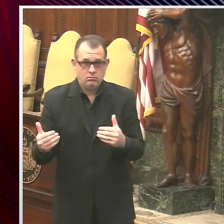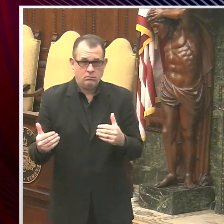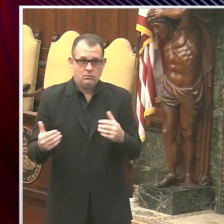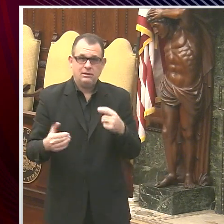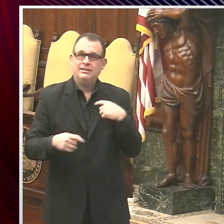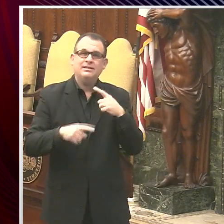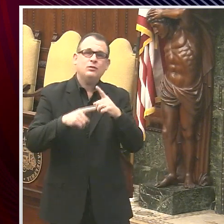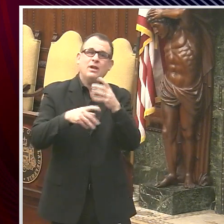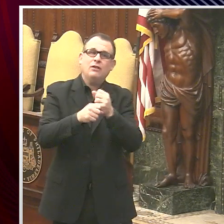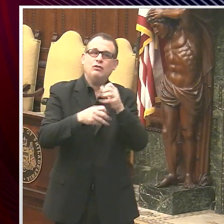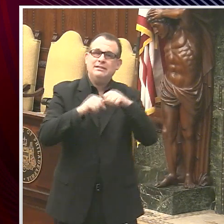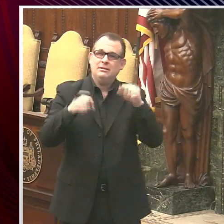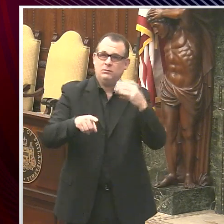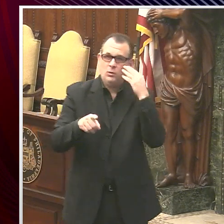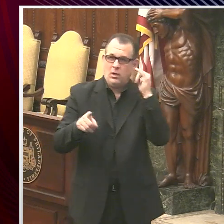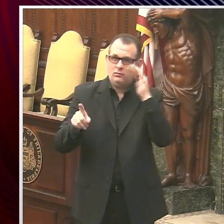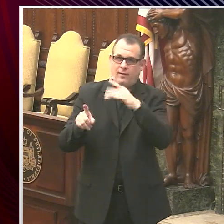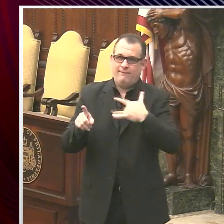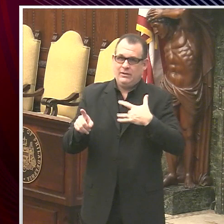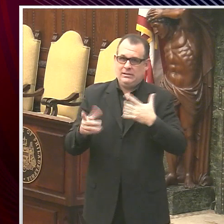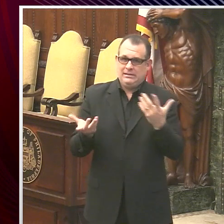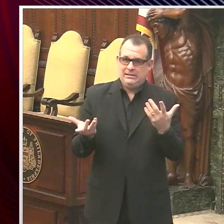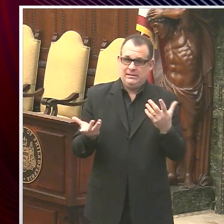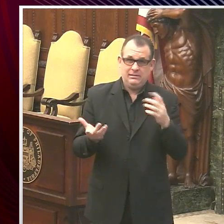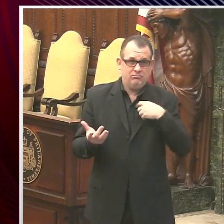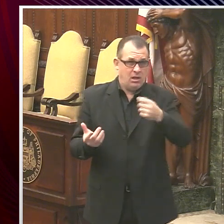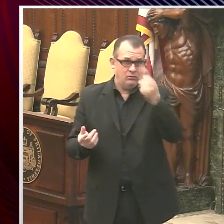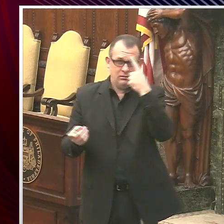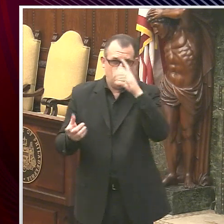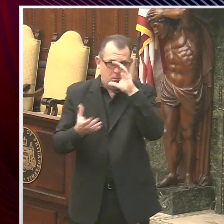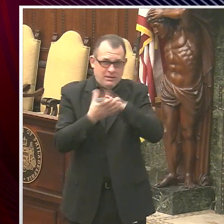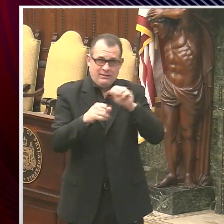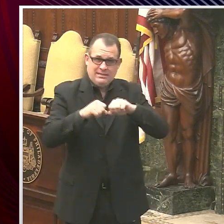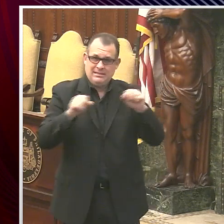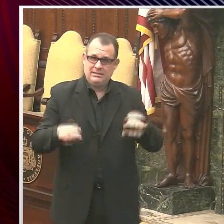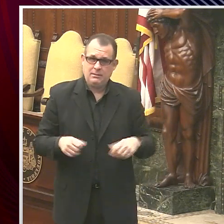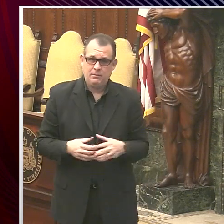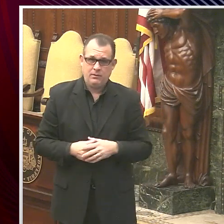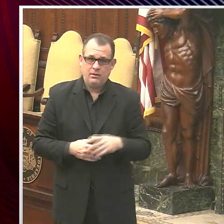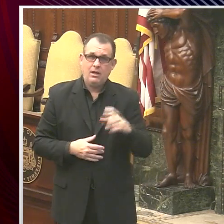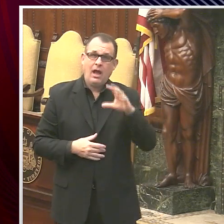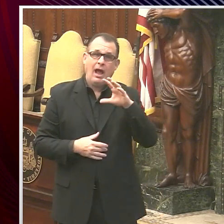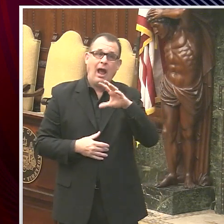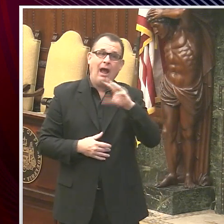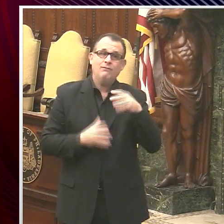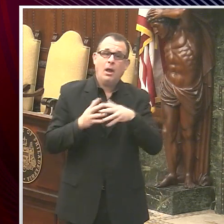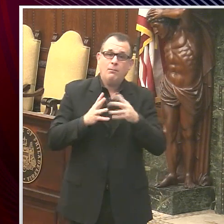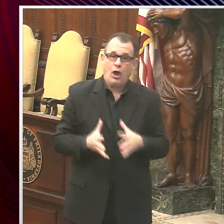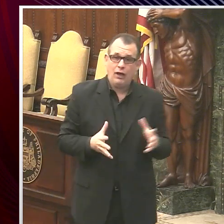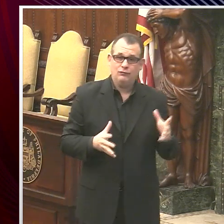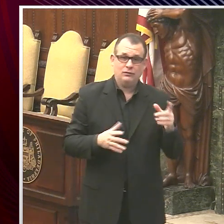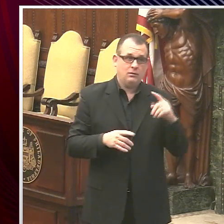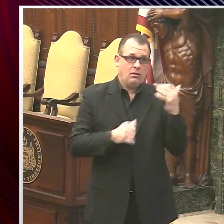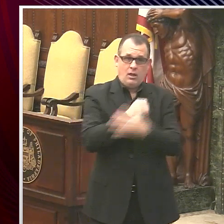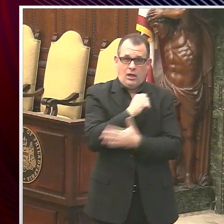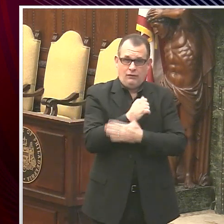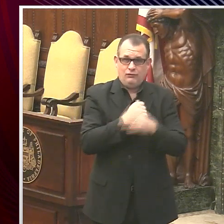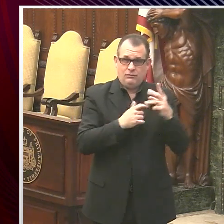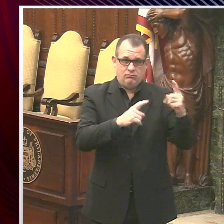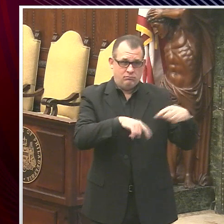system. Let me say that that's completely understandable given the history of how African Americans have been treated in this country historically and through